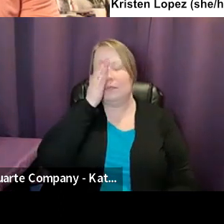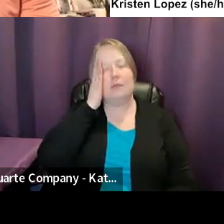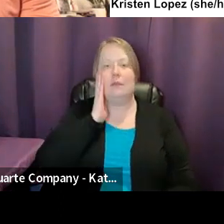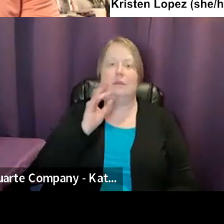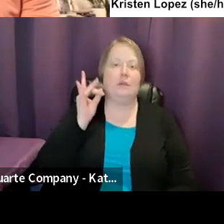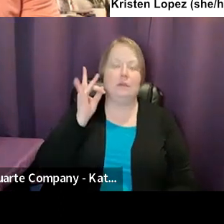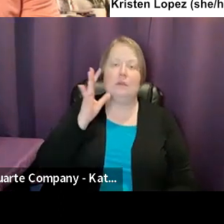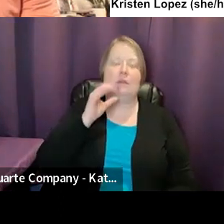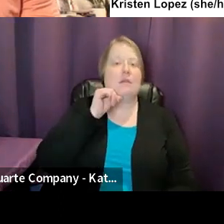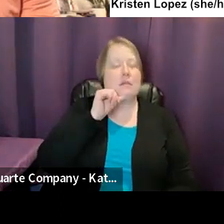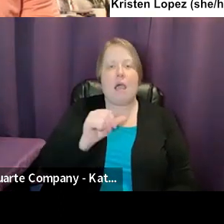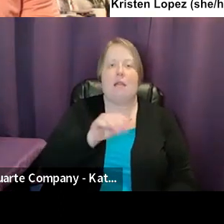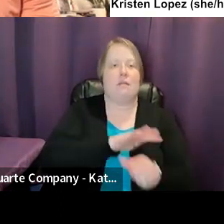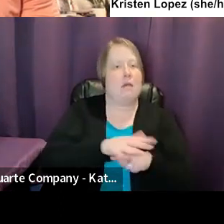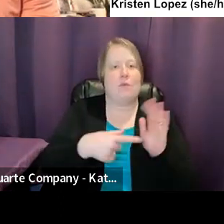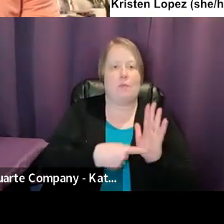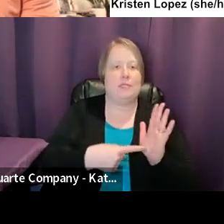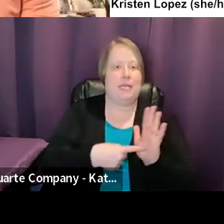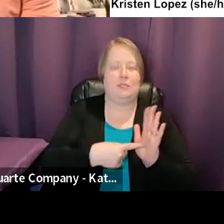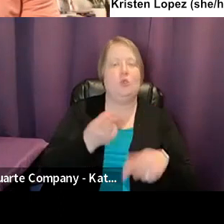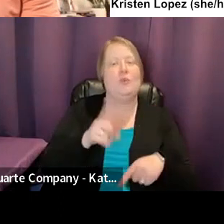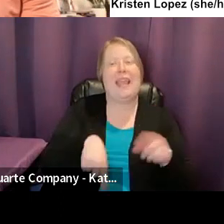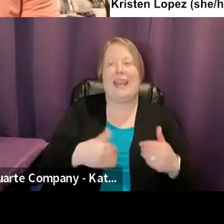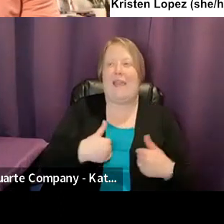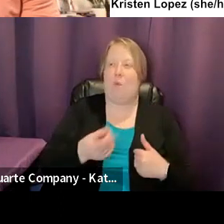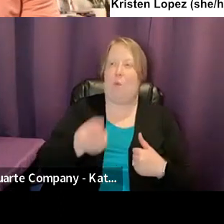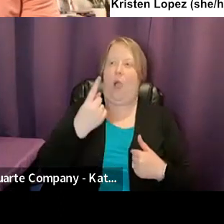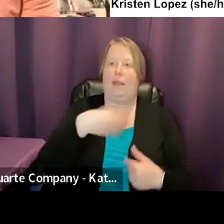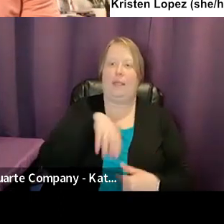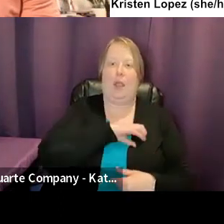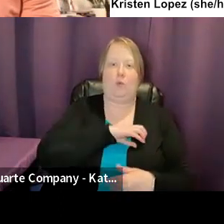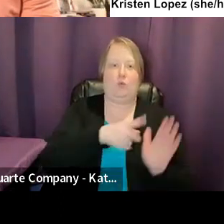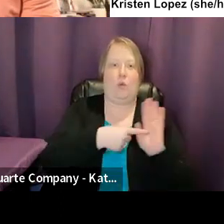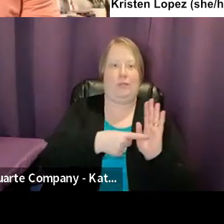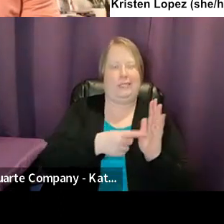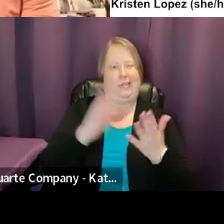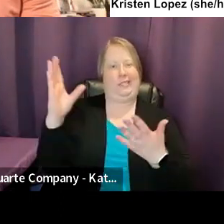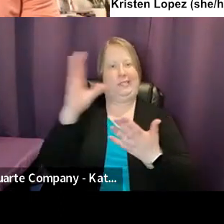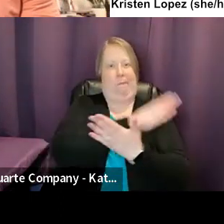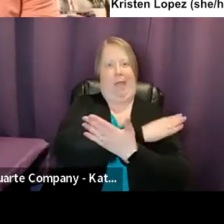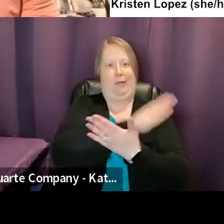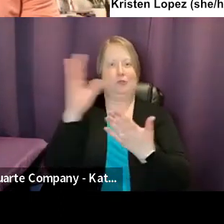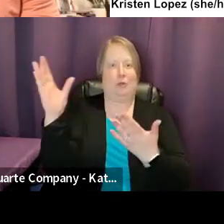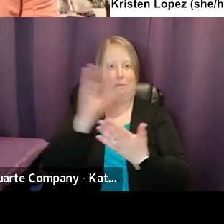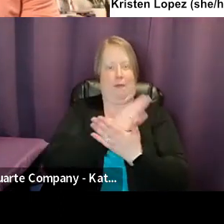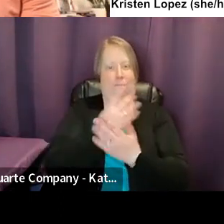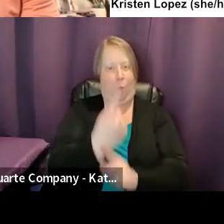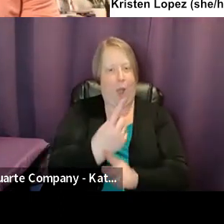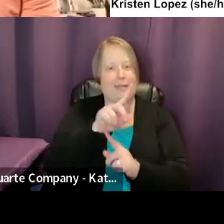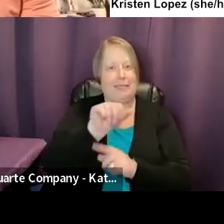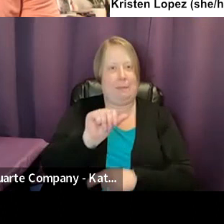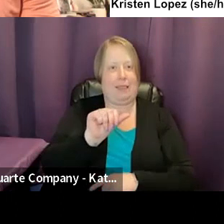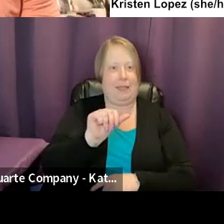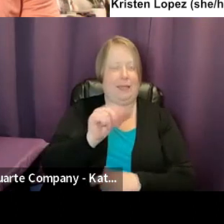enough representation. You can't have one character represent a whole spectrum of one disability. You